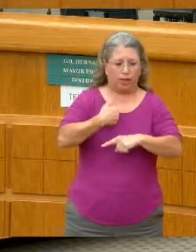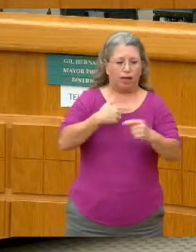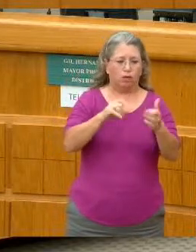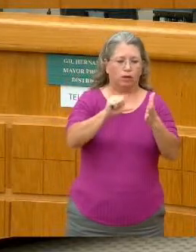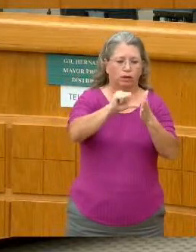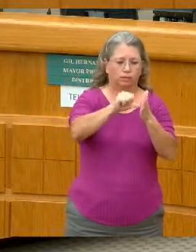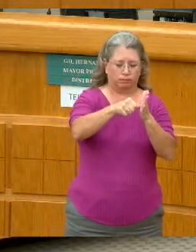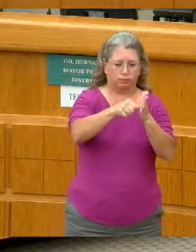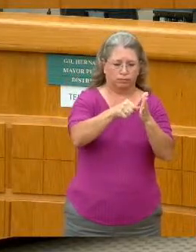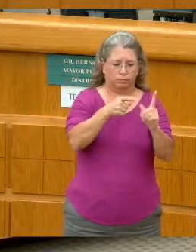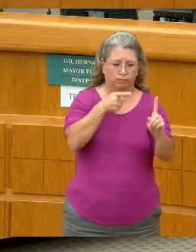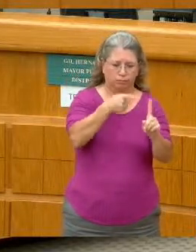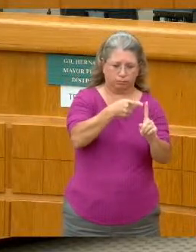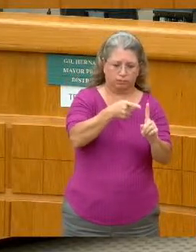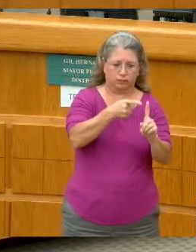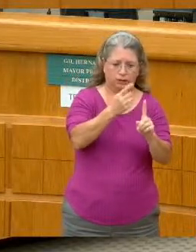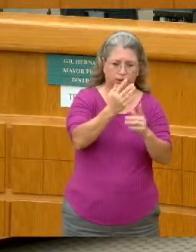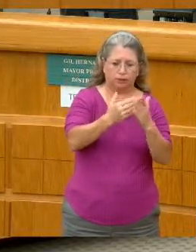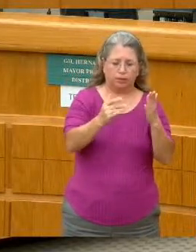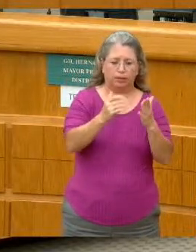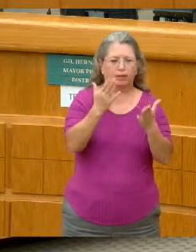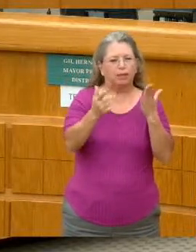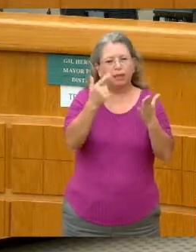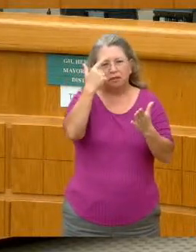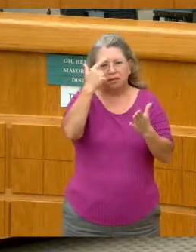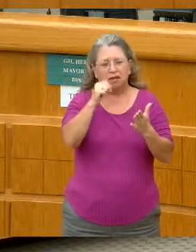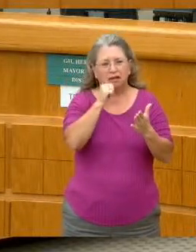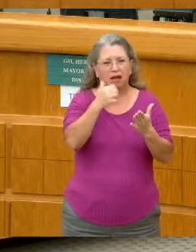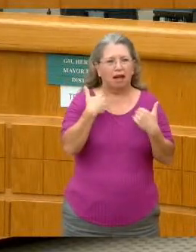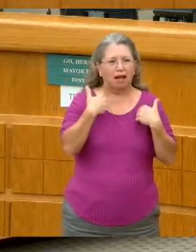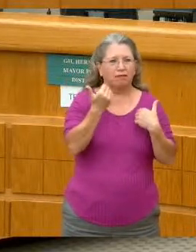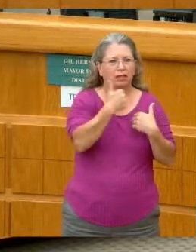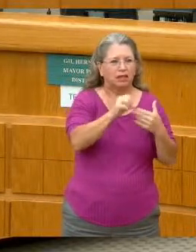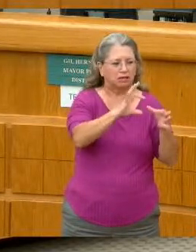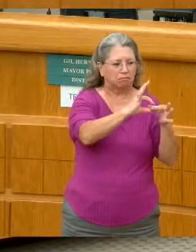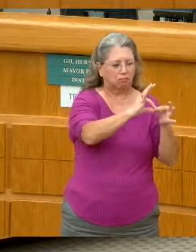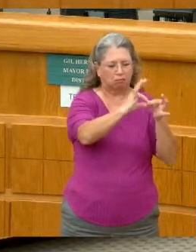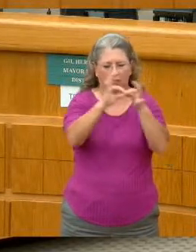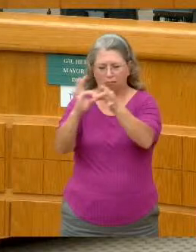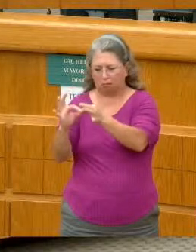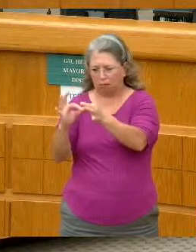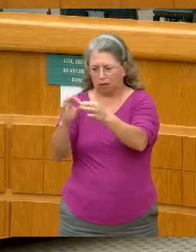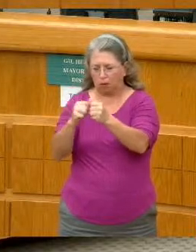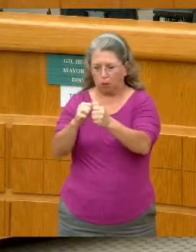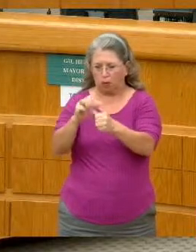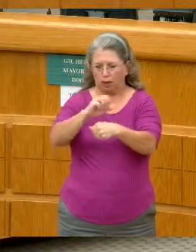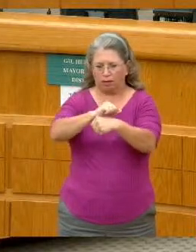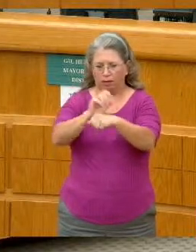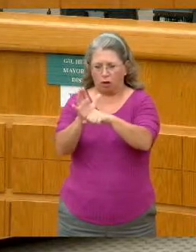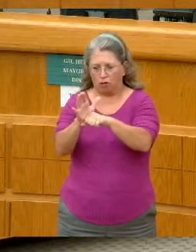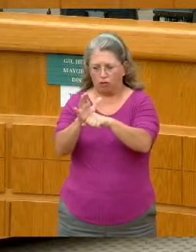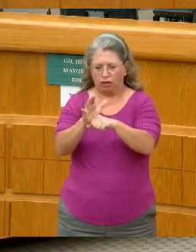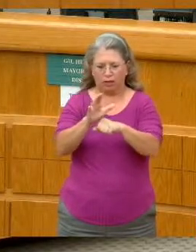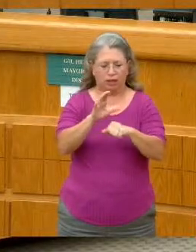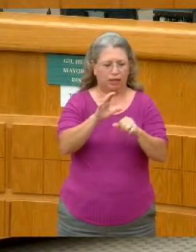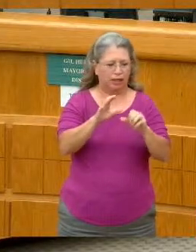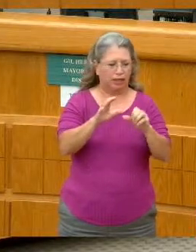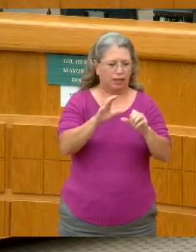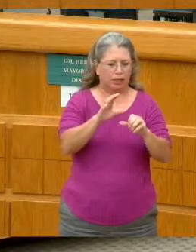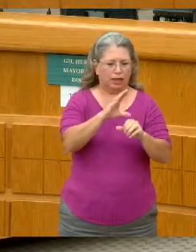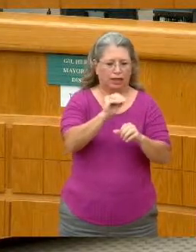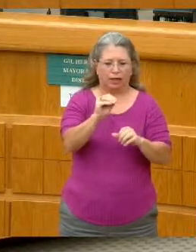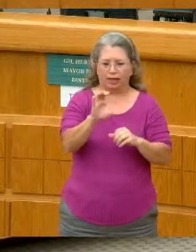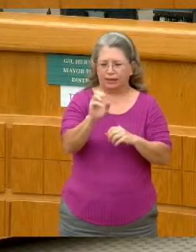has any correlation between COVID and census. But